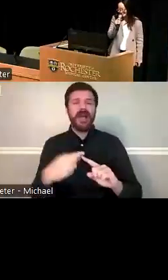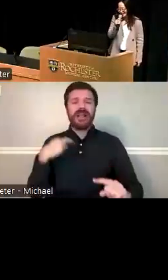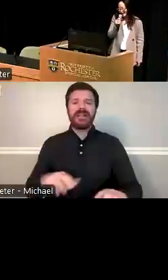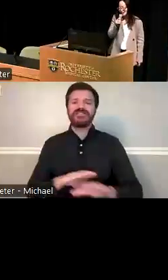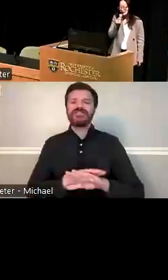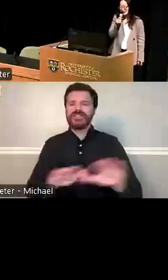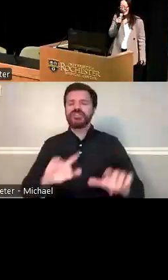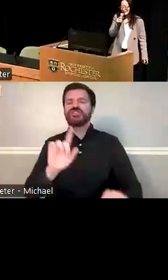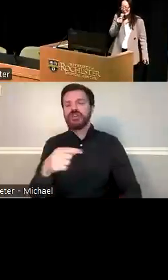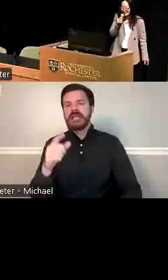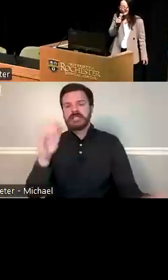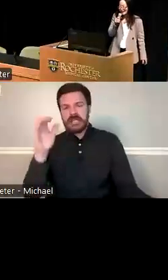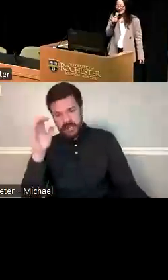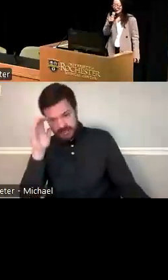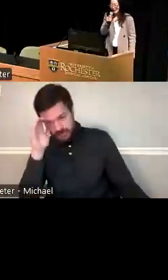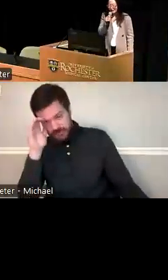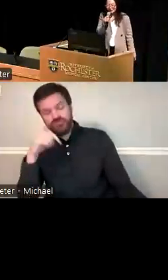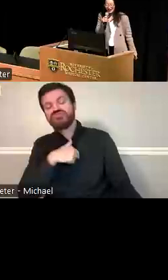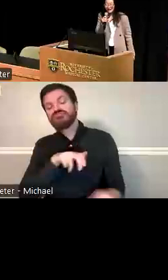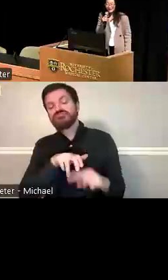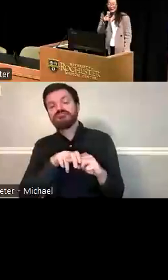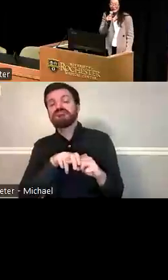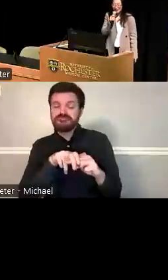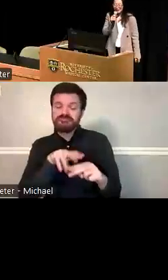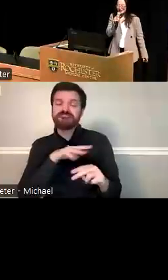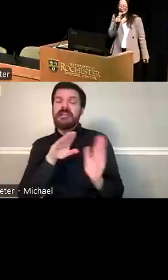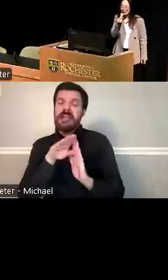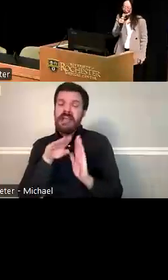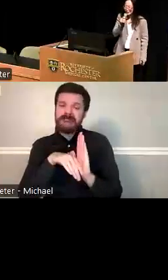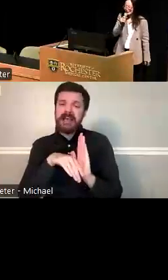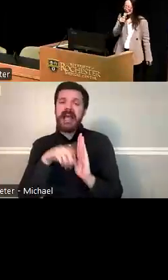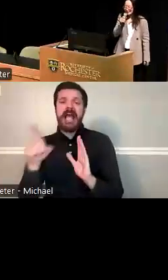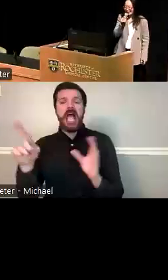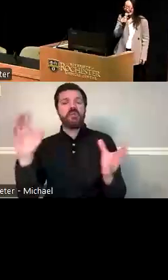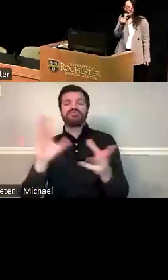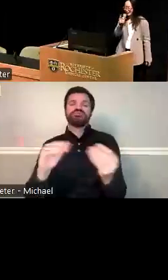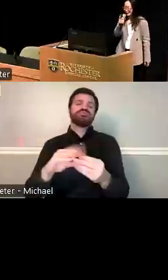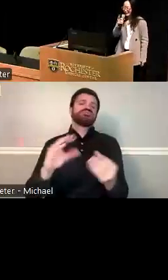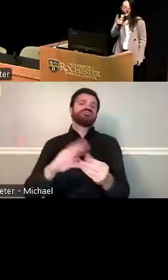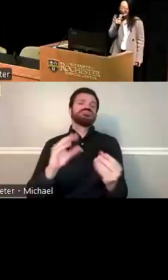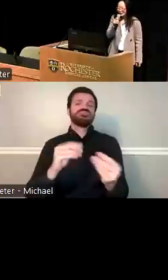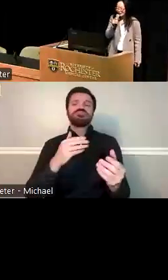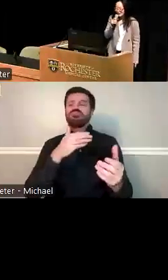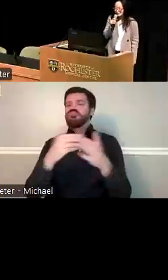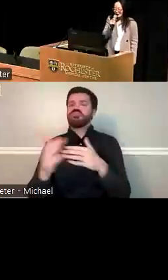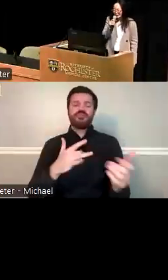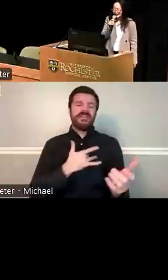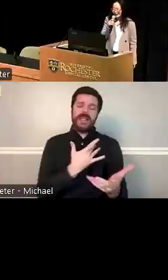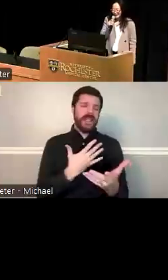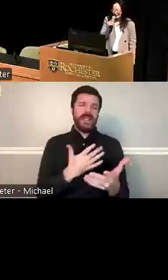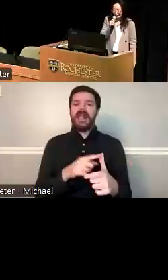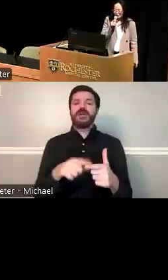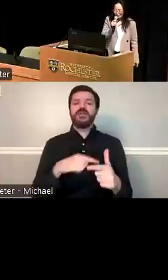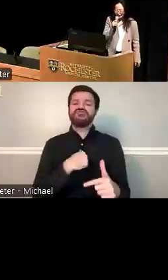listen. And so I'll kind of sit there for half an hour and they will just blurt out whatever is getting their goat, and I will just bobble